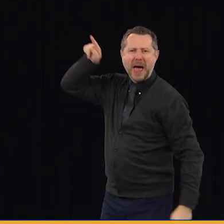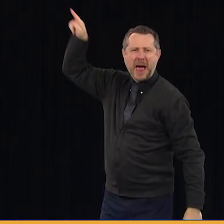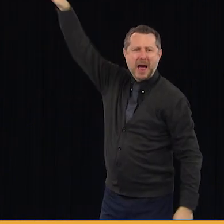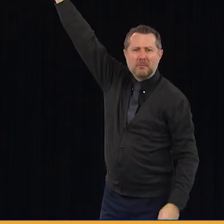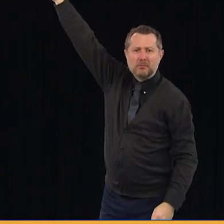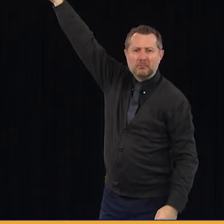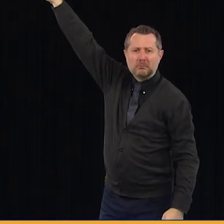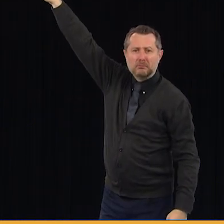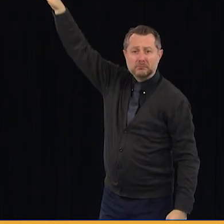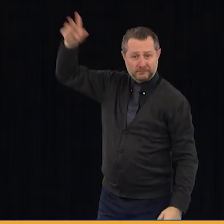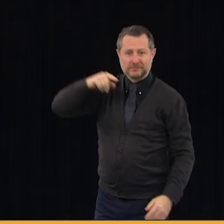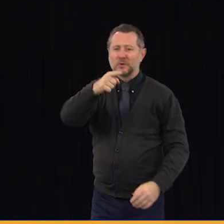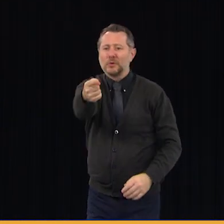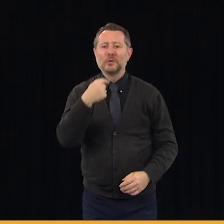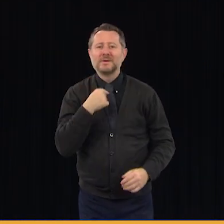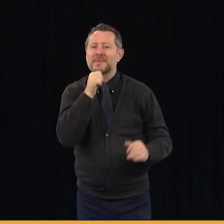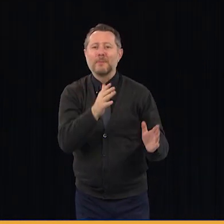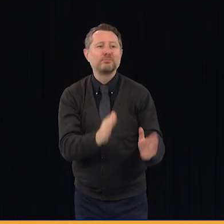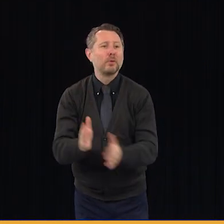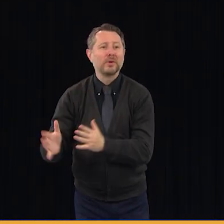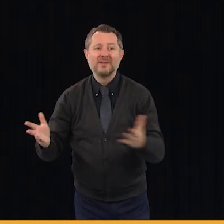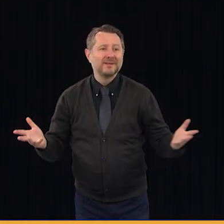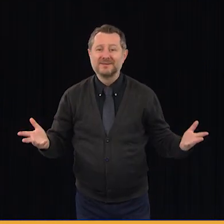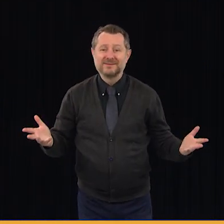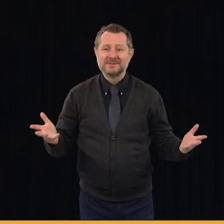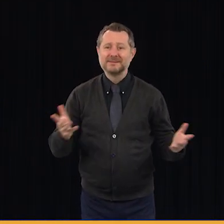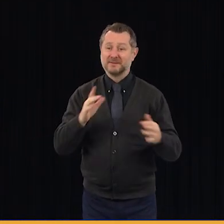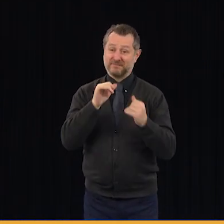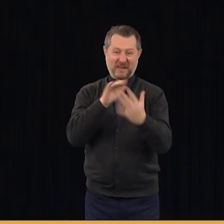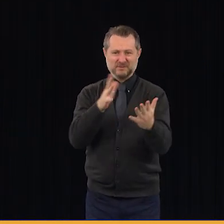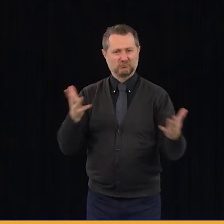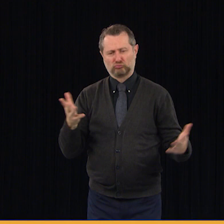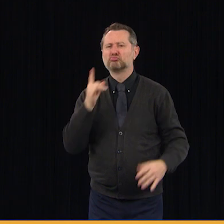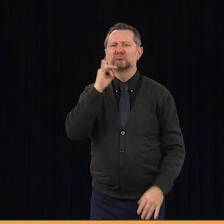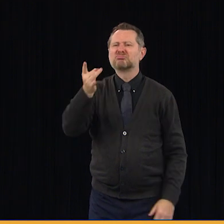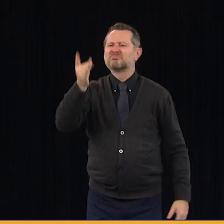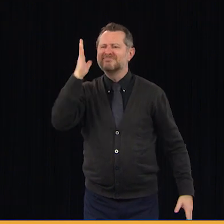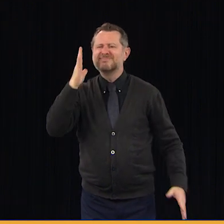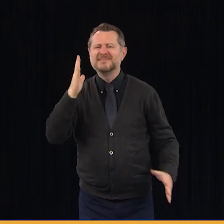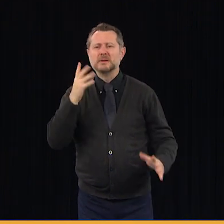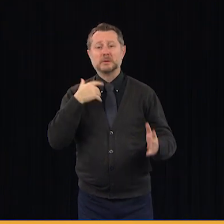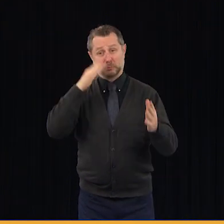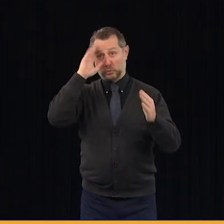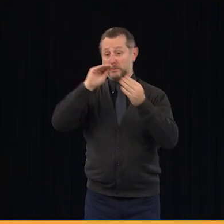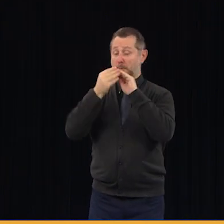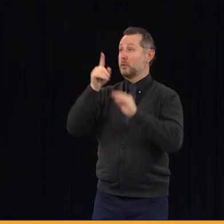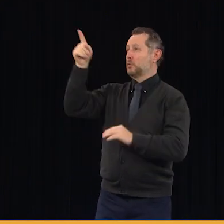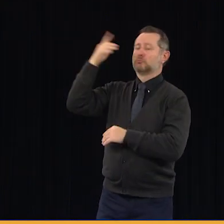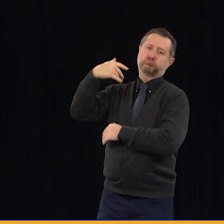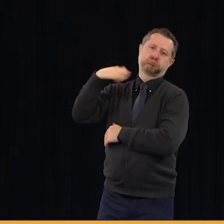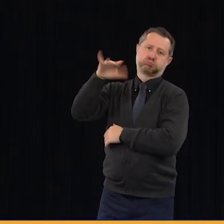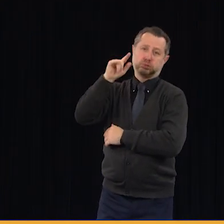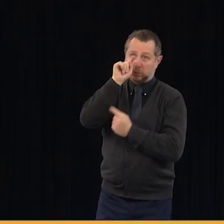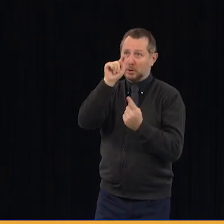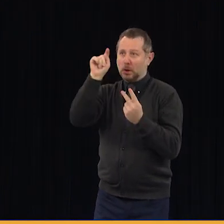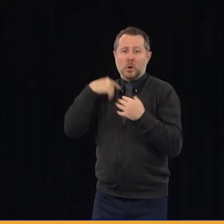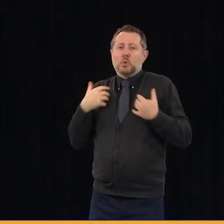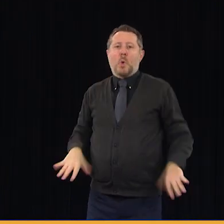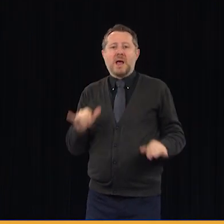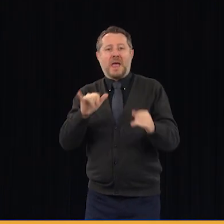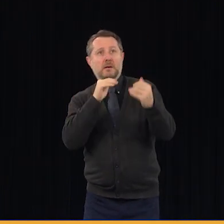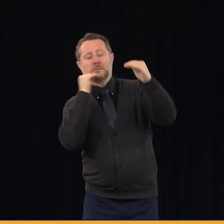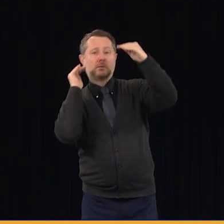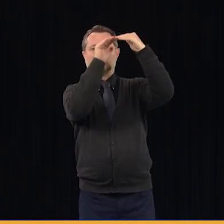prepared to handle the highest numbers in those projection models. Whatever we